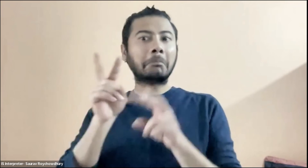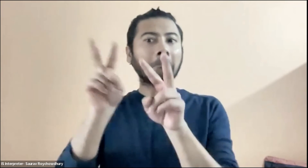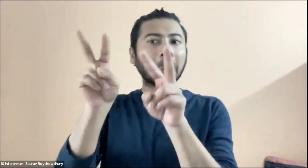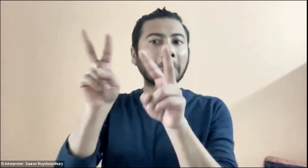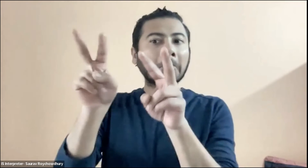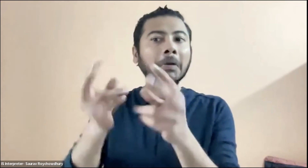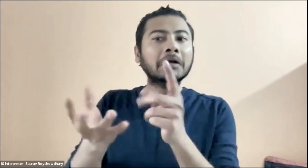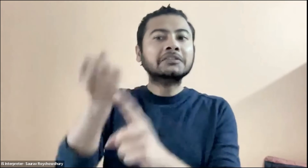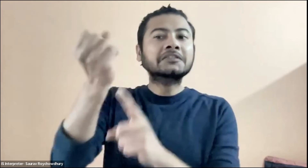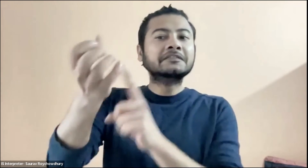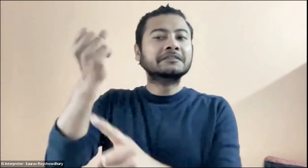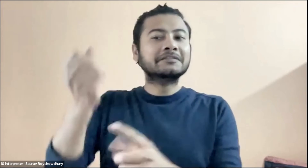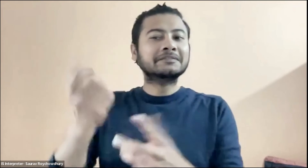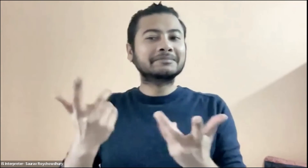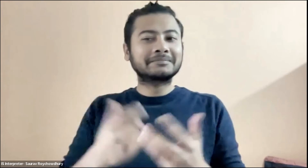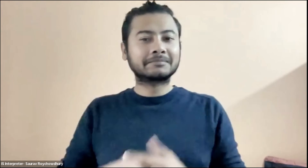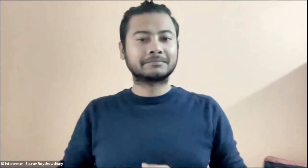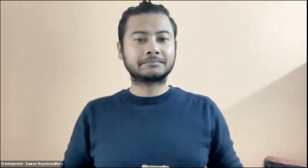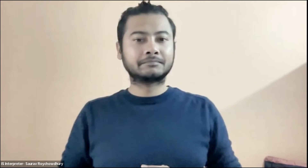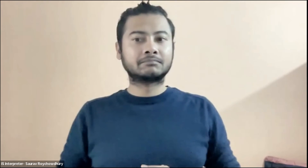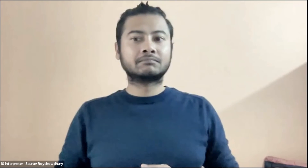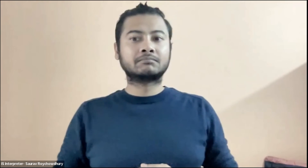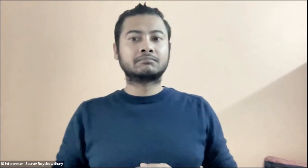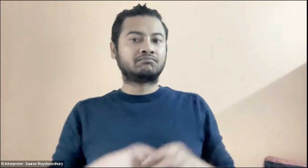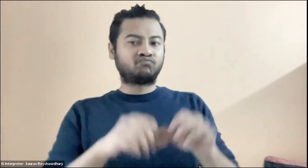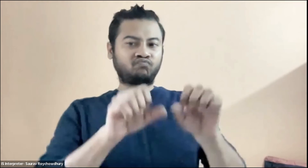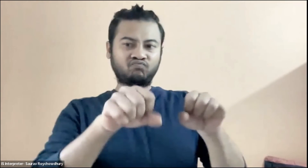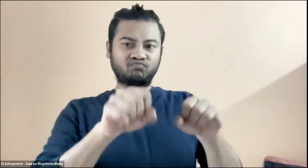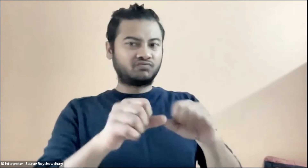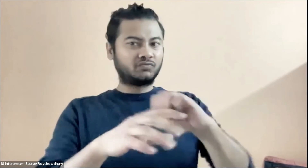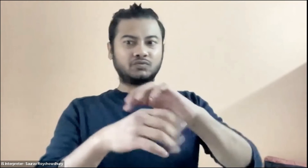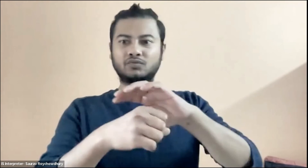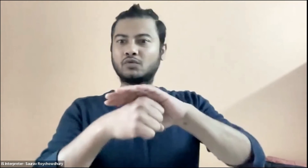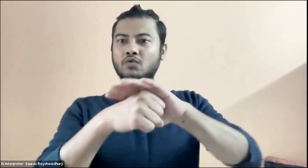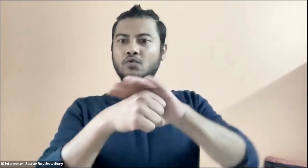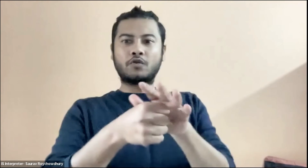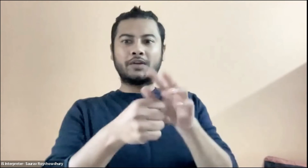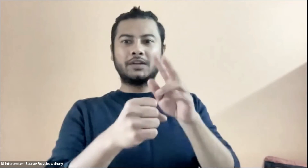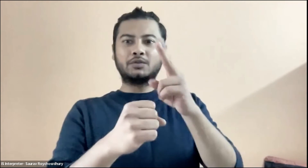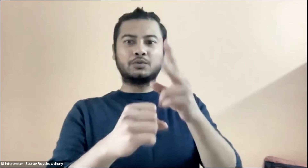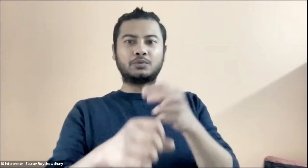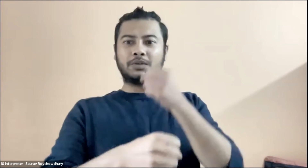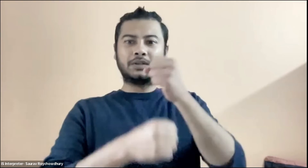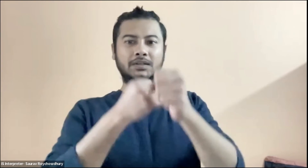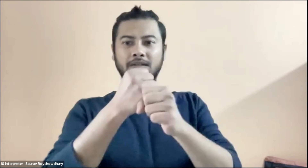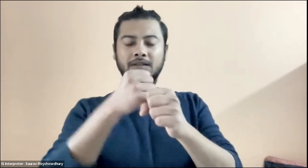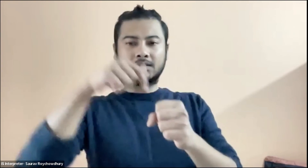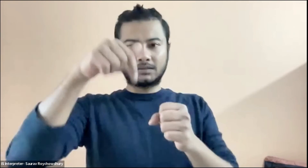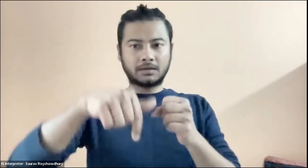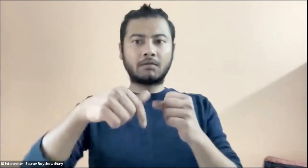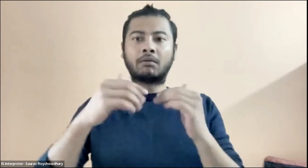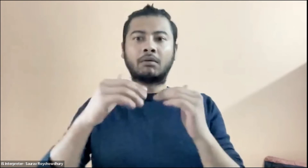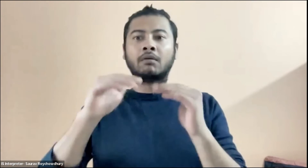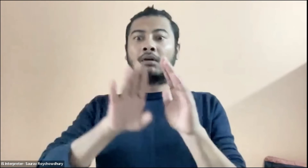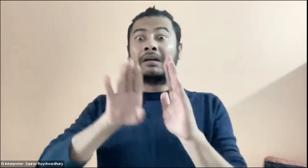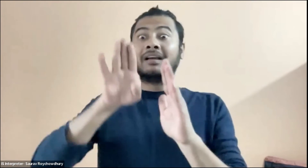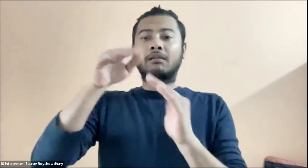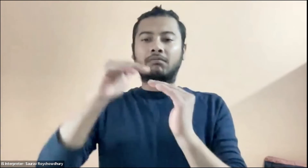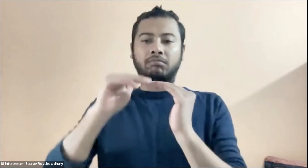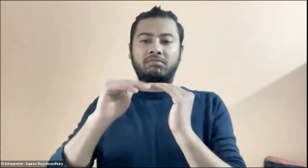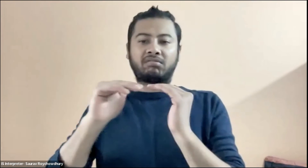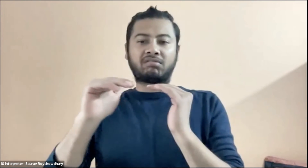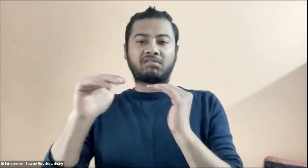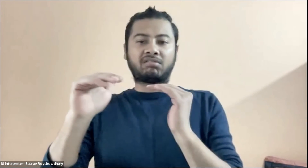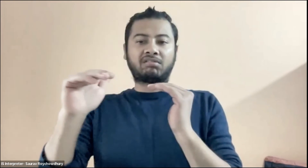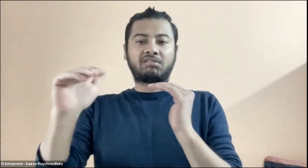Yeah, actually, the 2 years of COVID have slowed down the momentum in Vietnam quite a lot regarding the